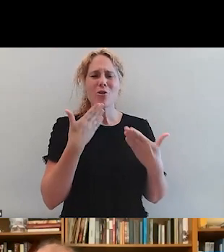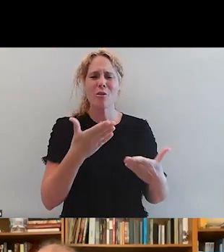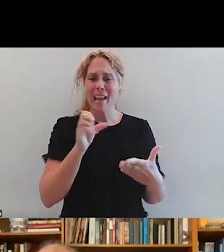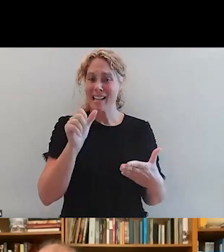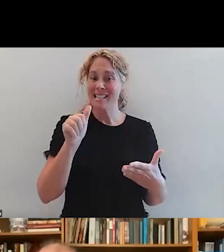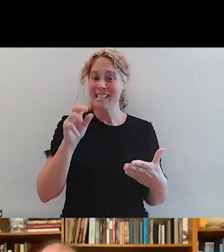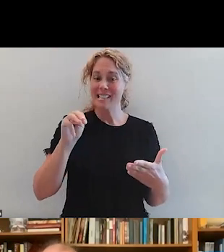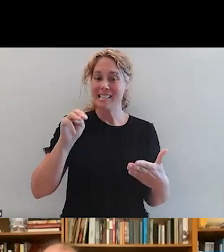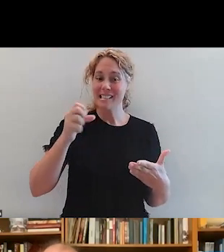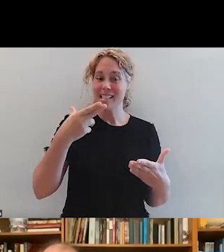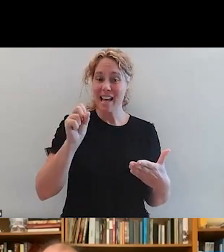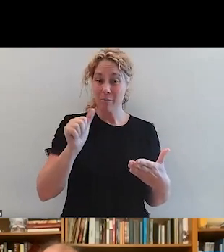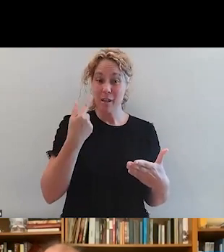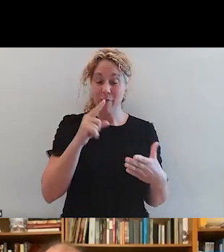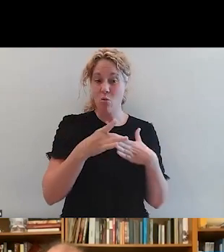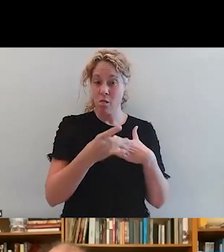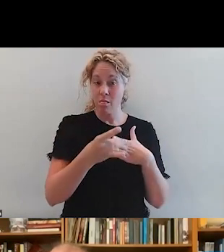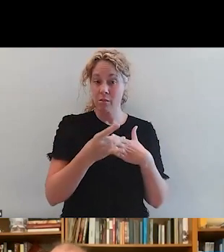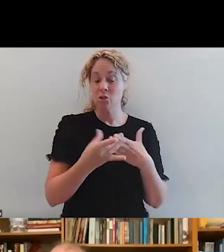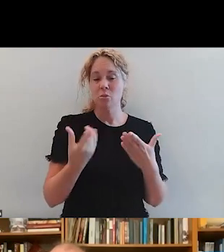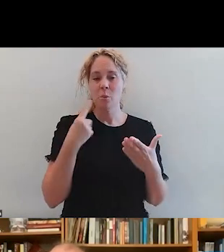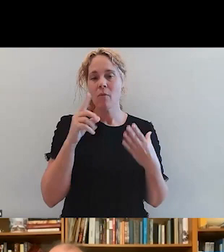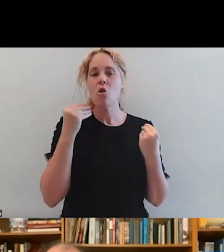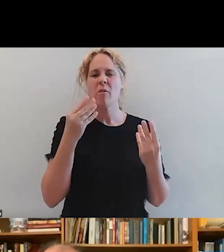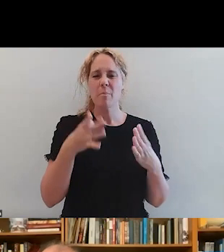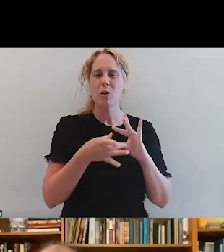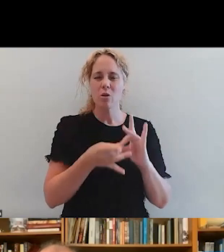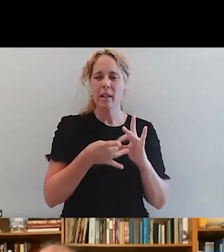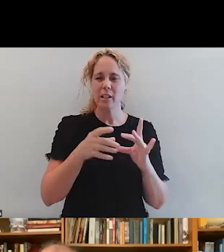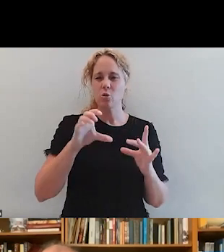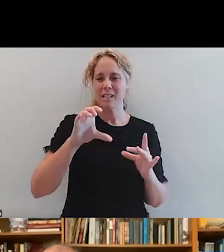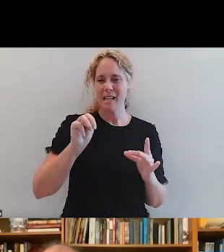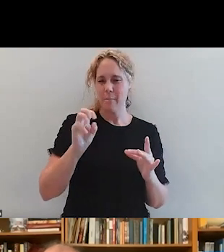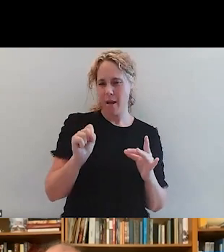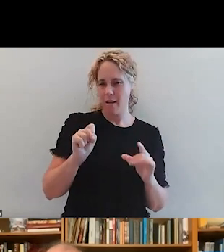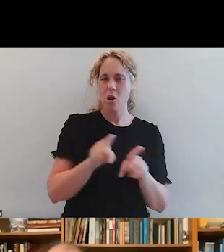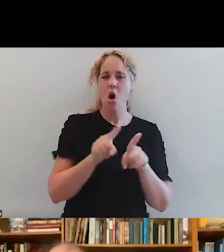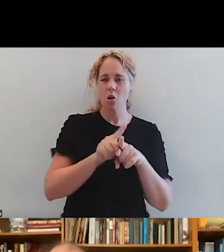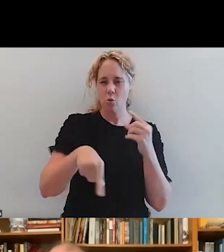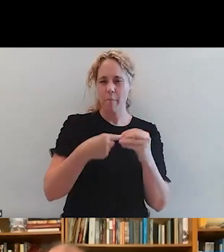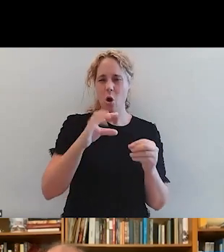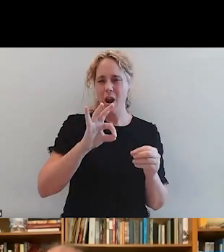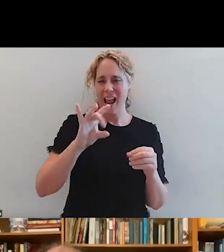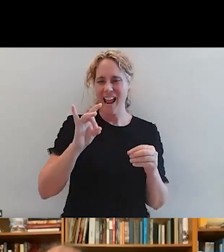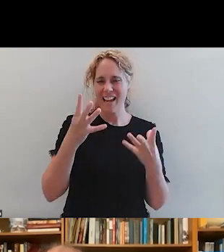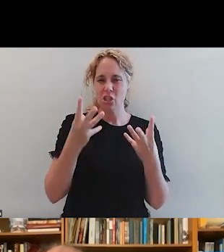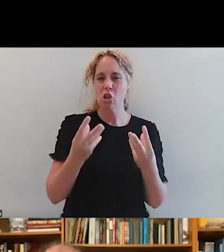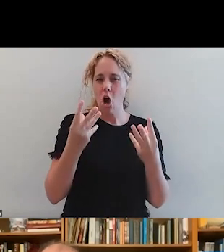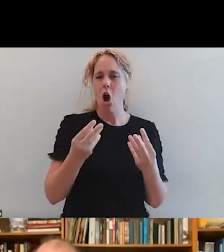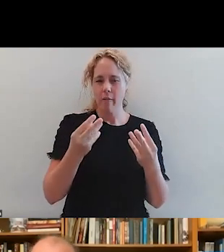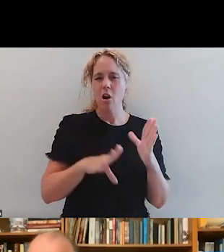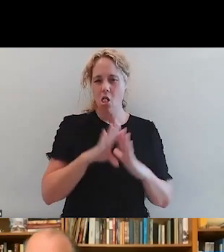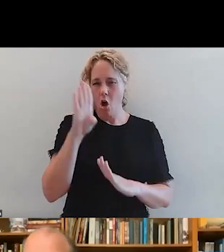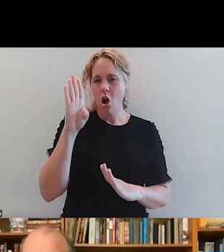for their leadership and for the information regarding CMS and also about the 988 soft launch. I know